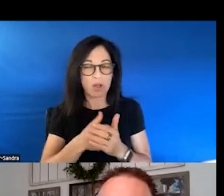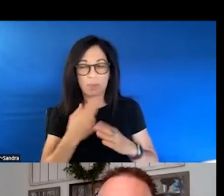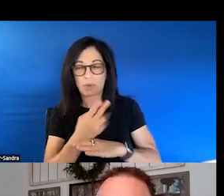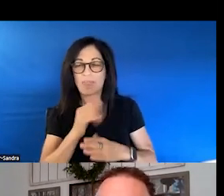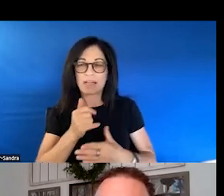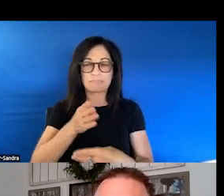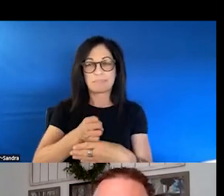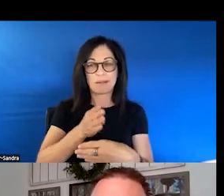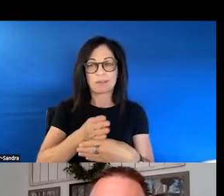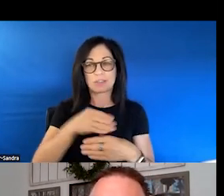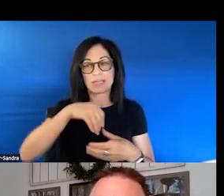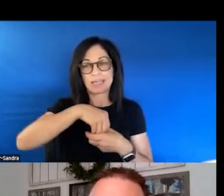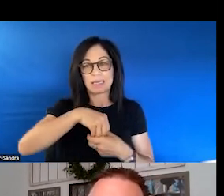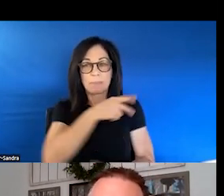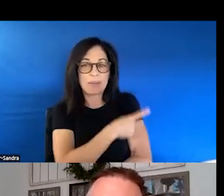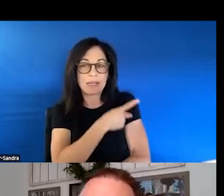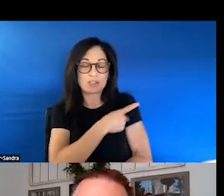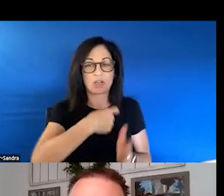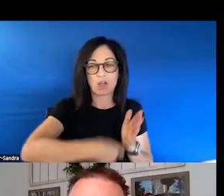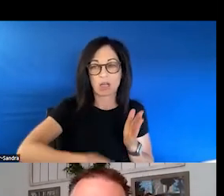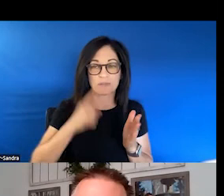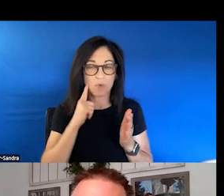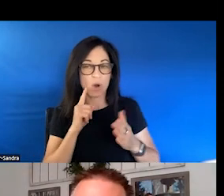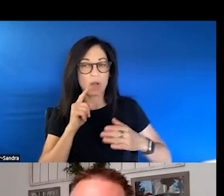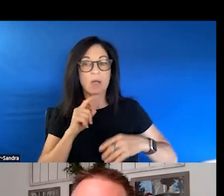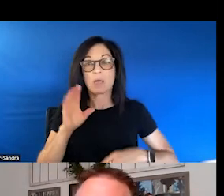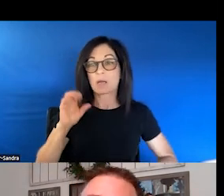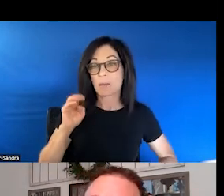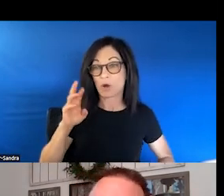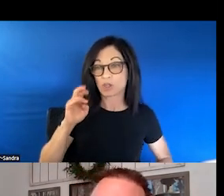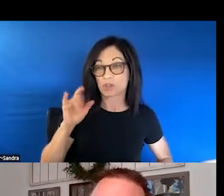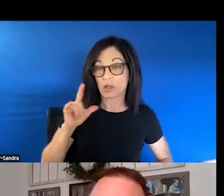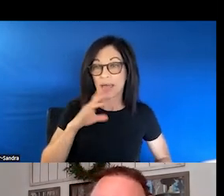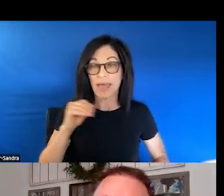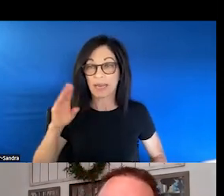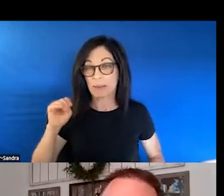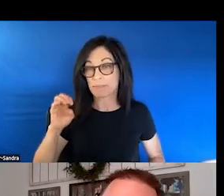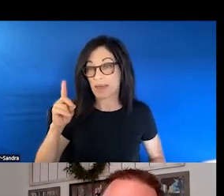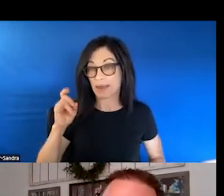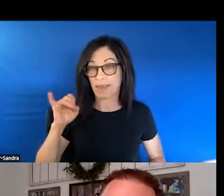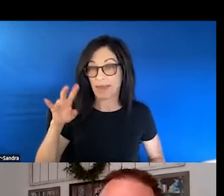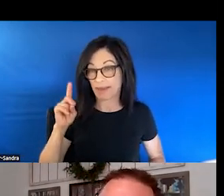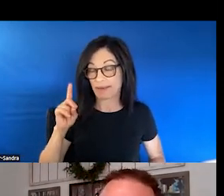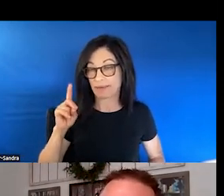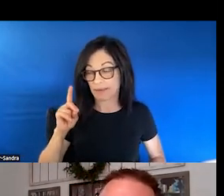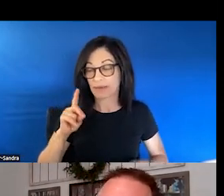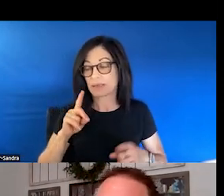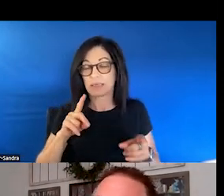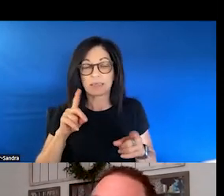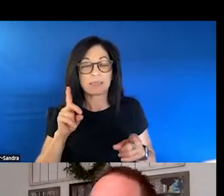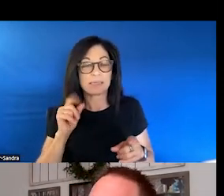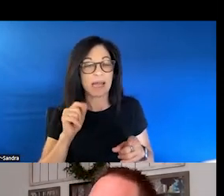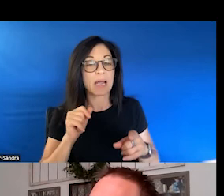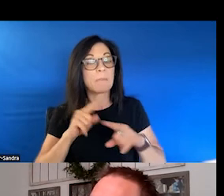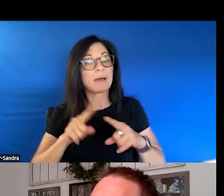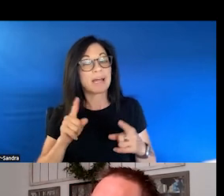of an inpatient bed is when we look at the commercial and Medicare payment in Nevada. You could alter this if you have Medicaid data that says it looks a bit